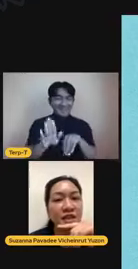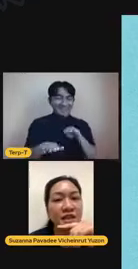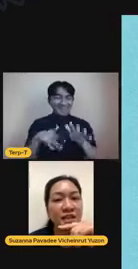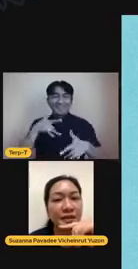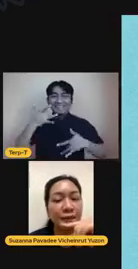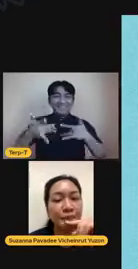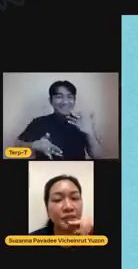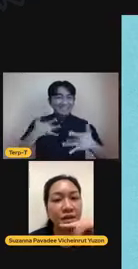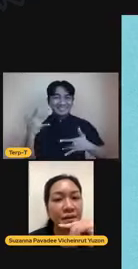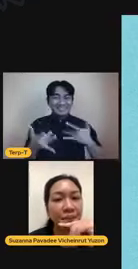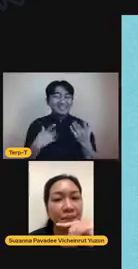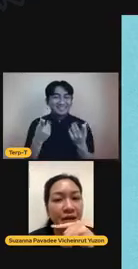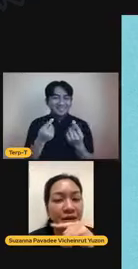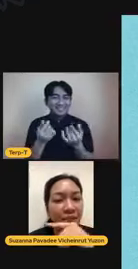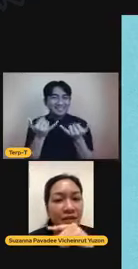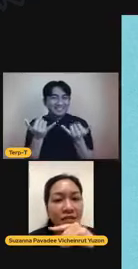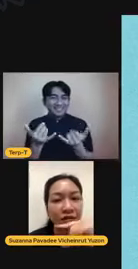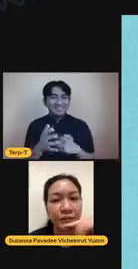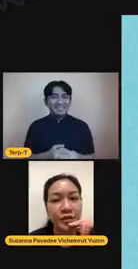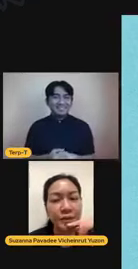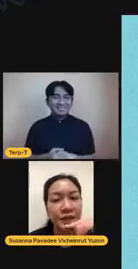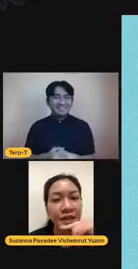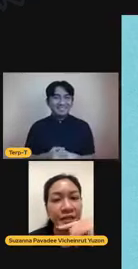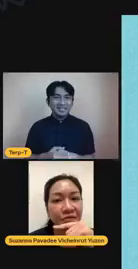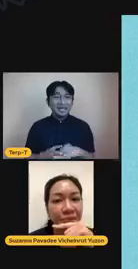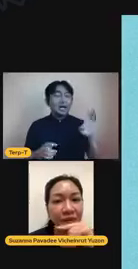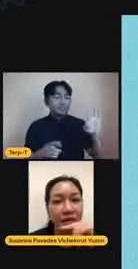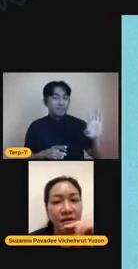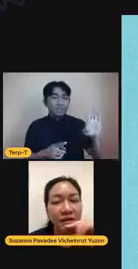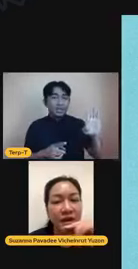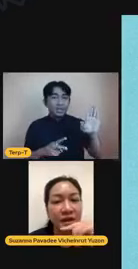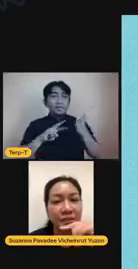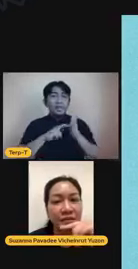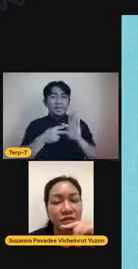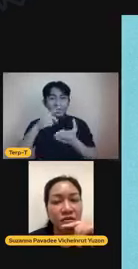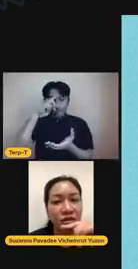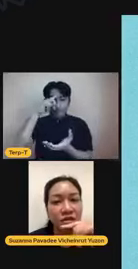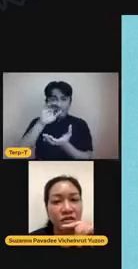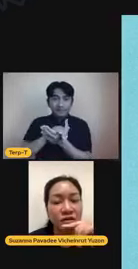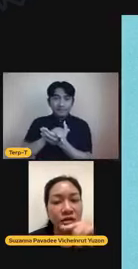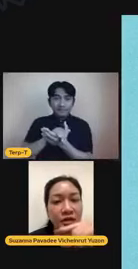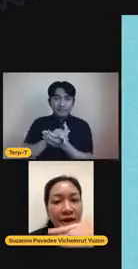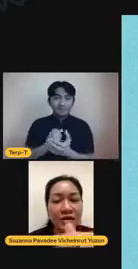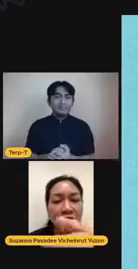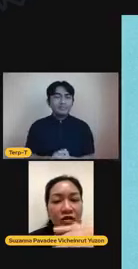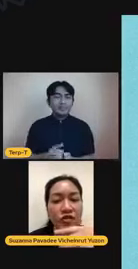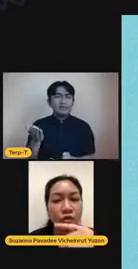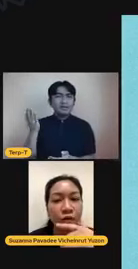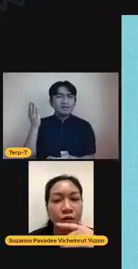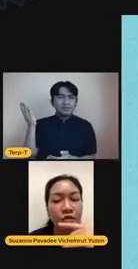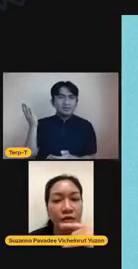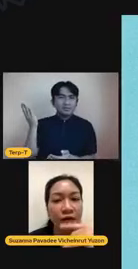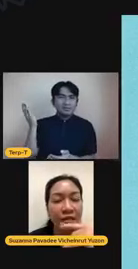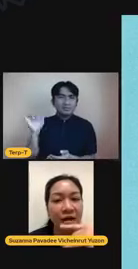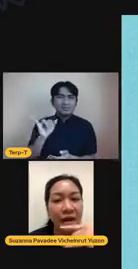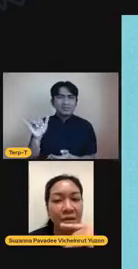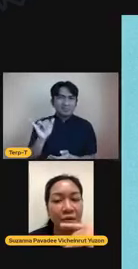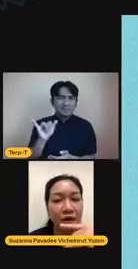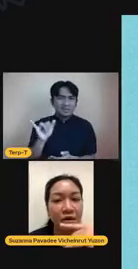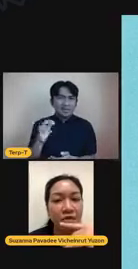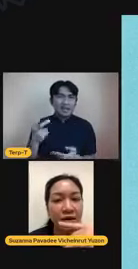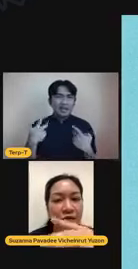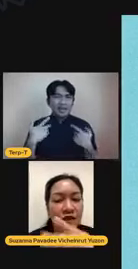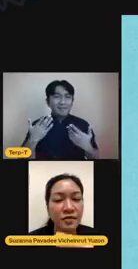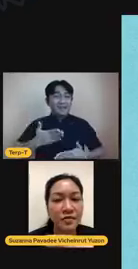enjoys what she does now. B is for to believe. So that's Johanna also when we have a